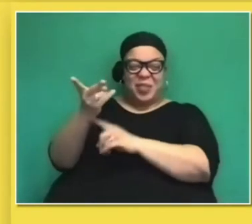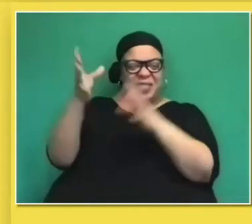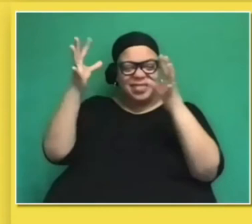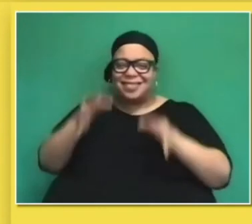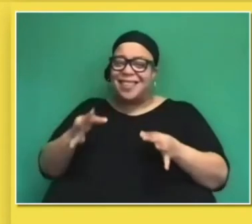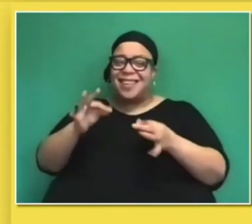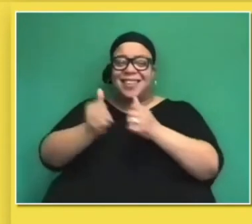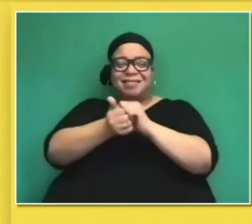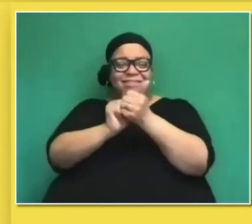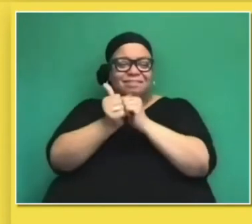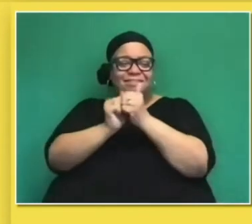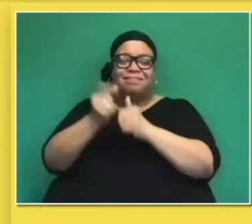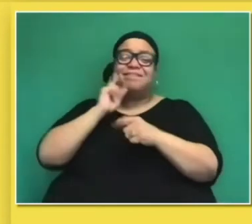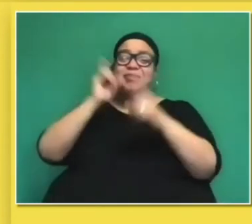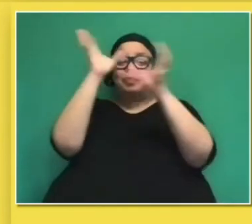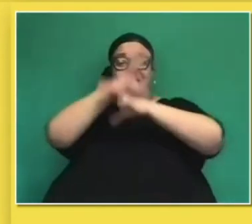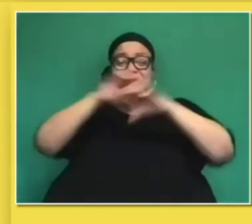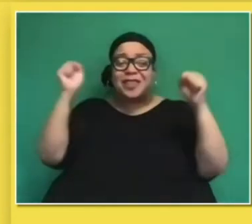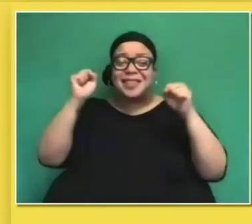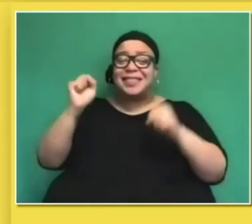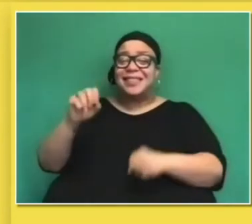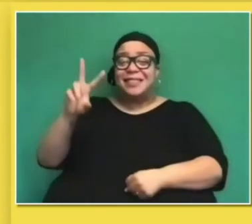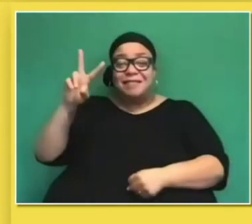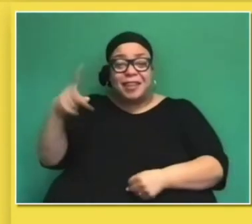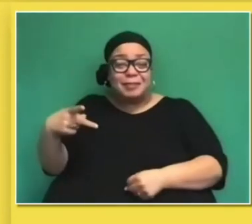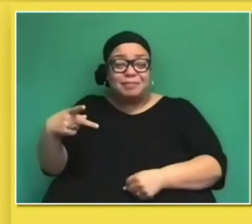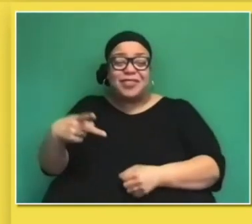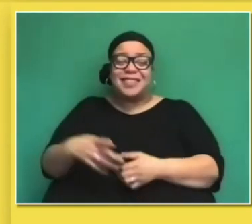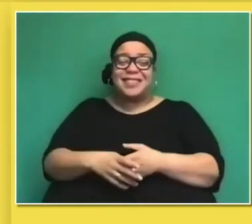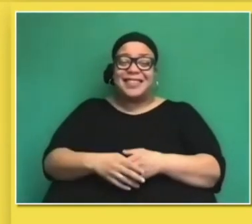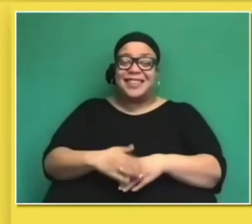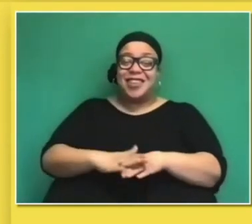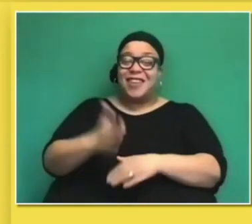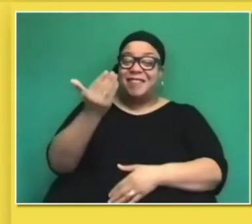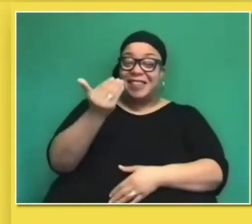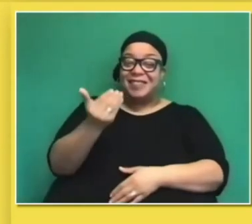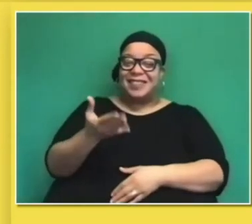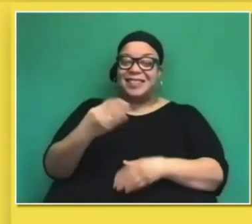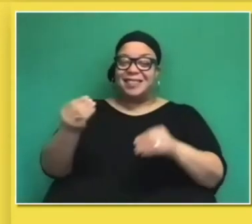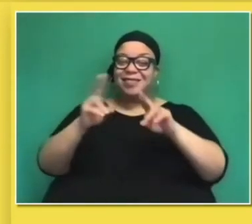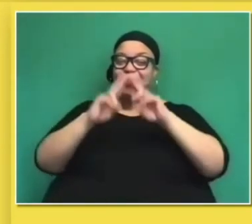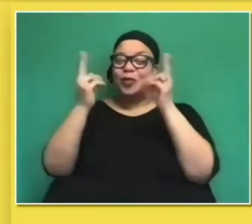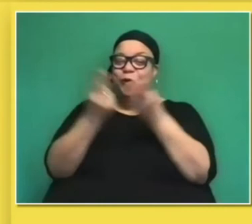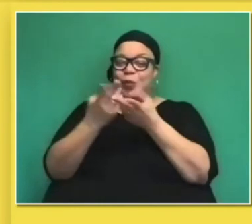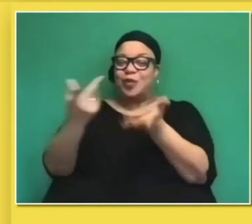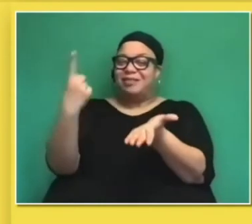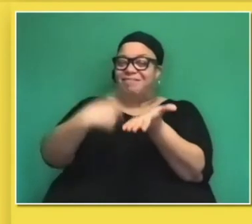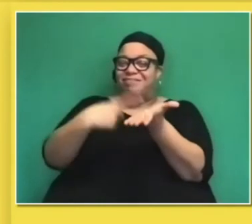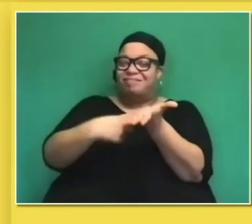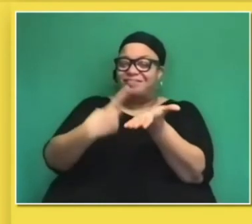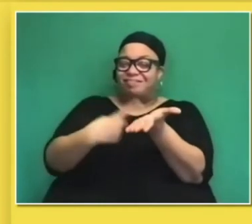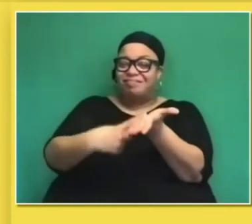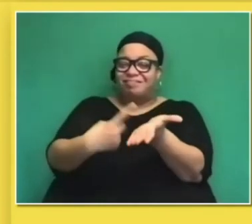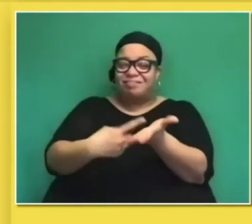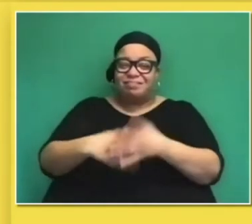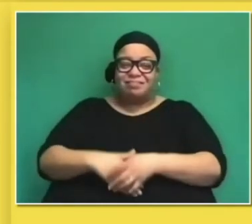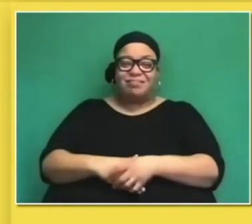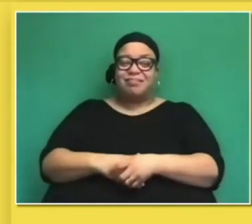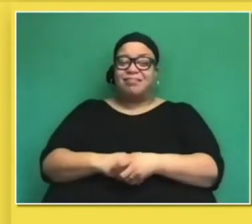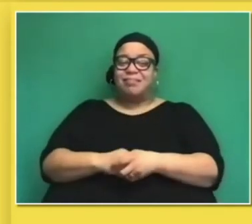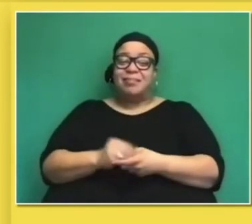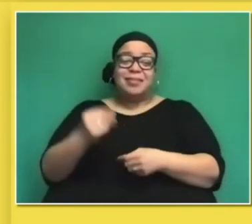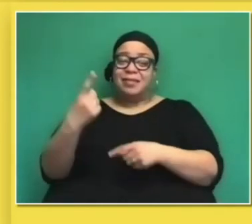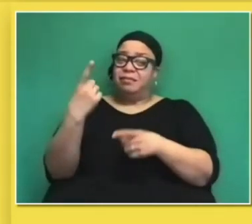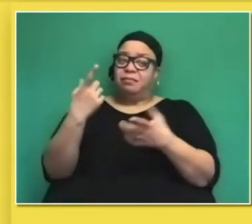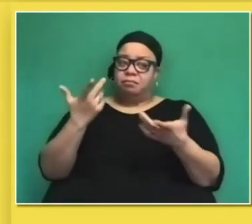expanding healthcare and talking about systemic racism. And they got 72 million votes so far, more than any